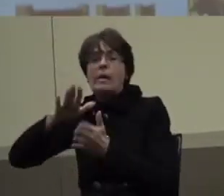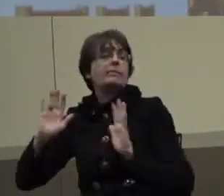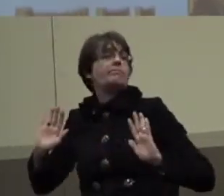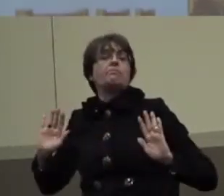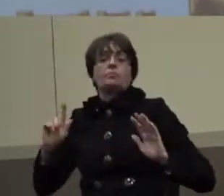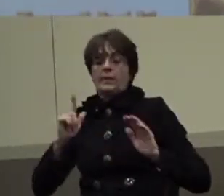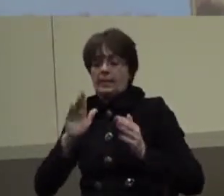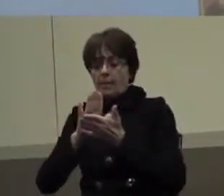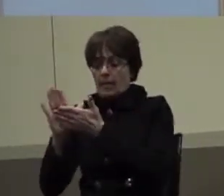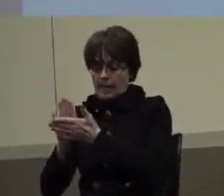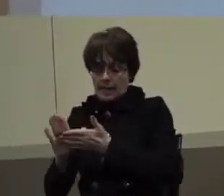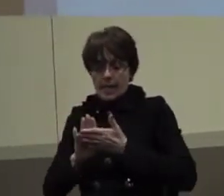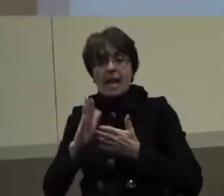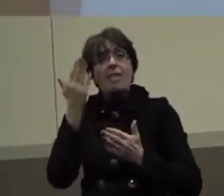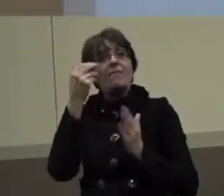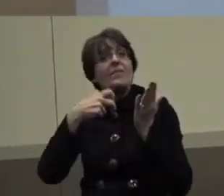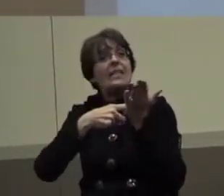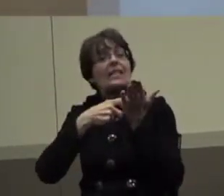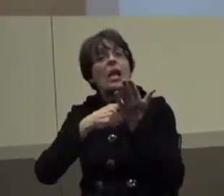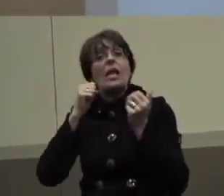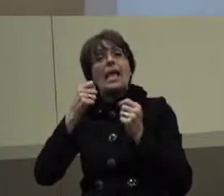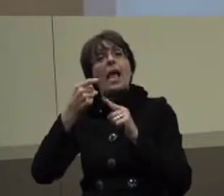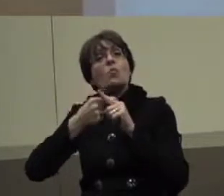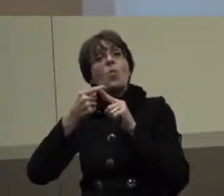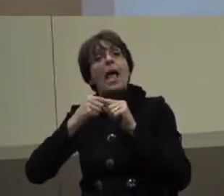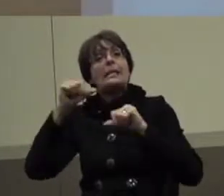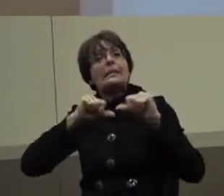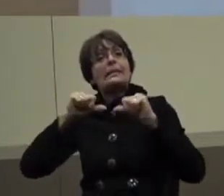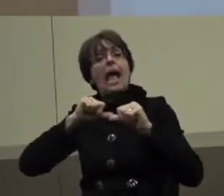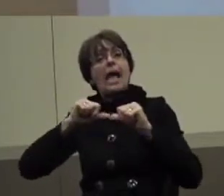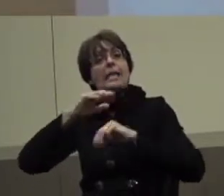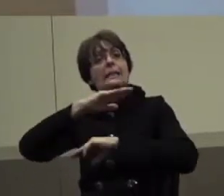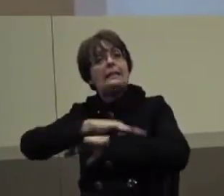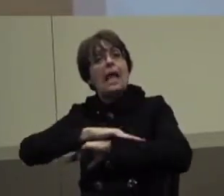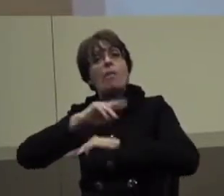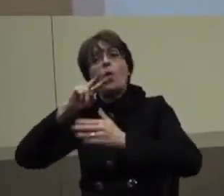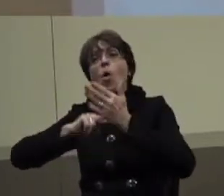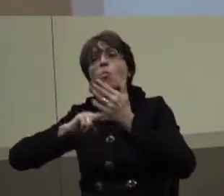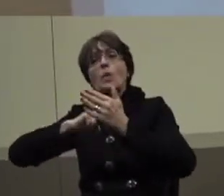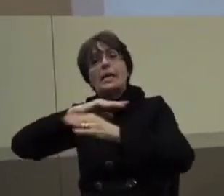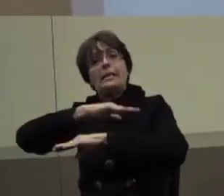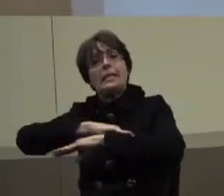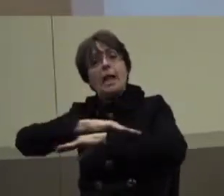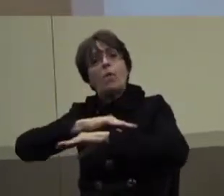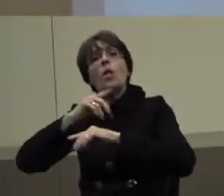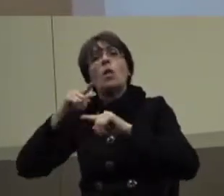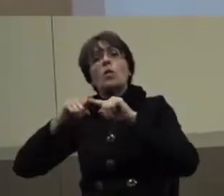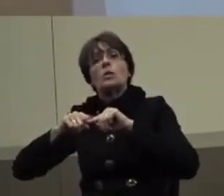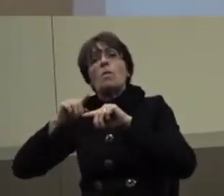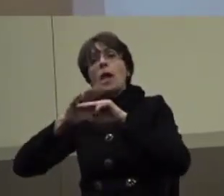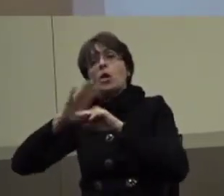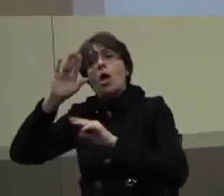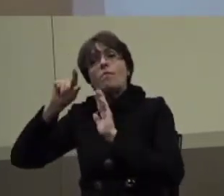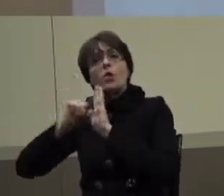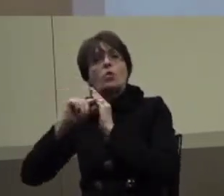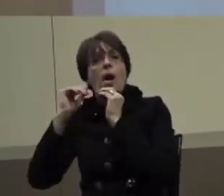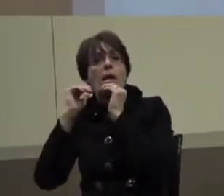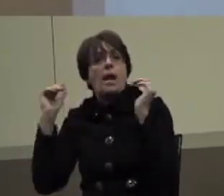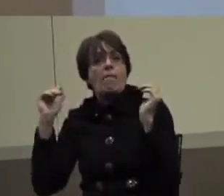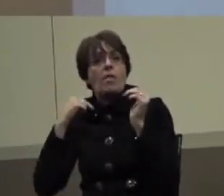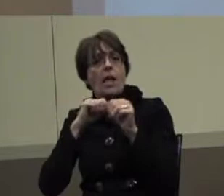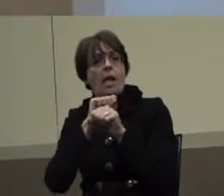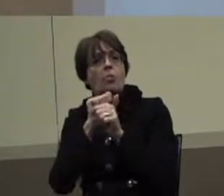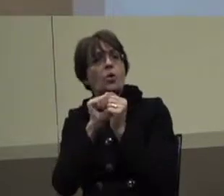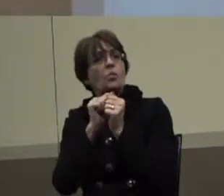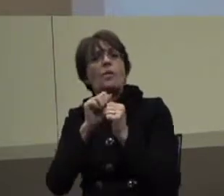for 15 tickets, they could rent the science table or the reading table, depending on what grade level that I was working with. All my kids